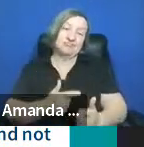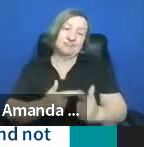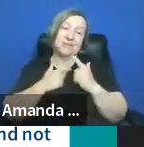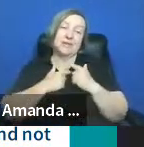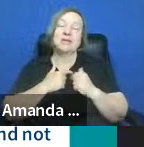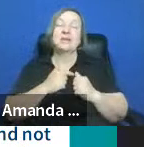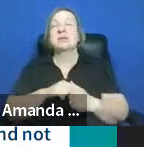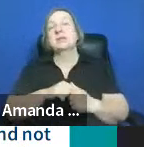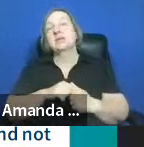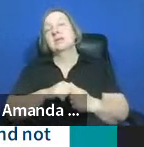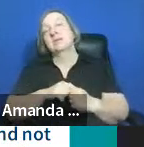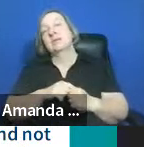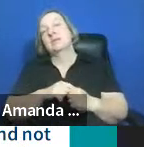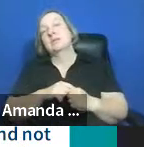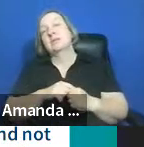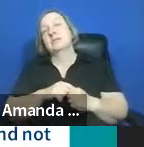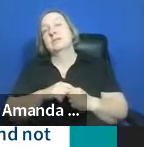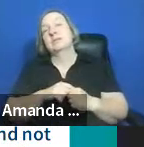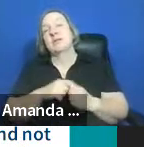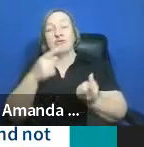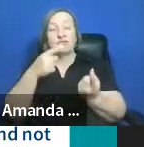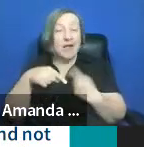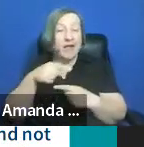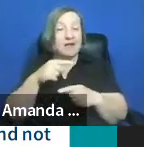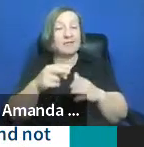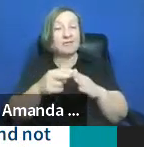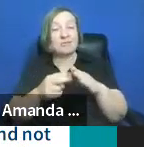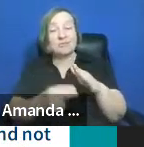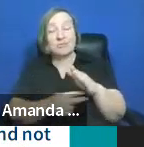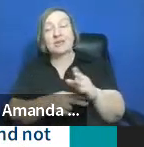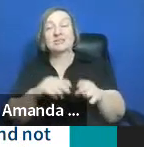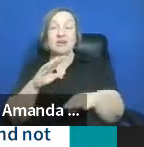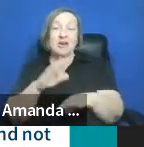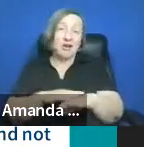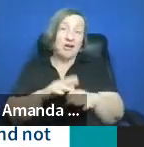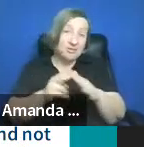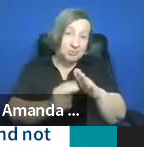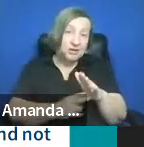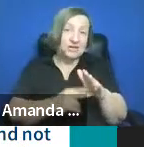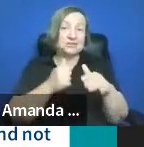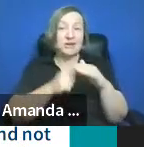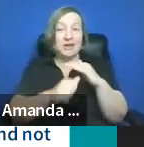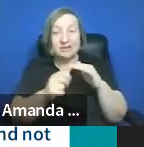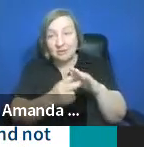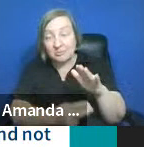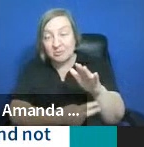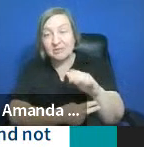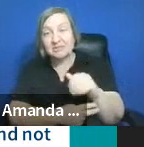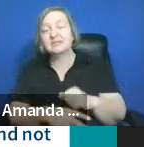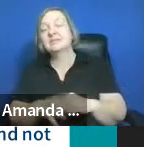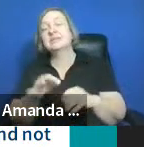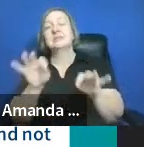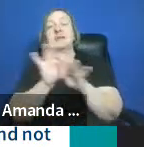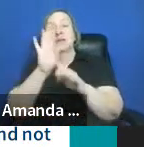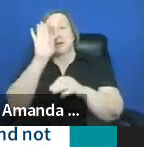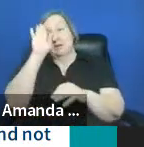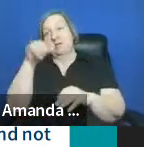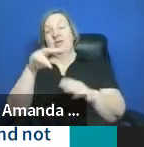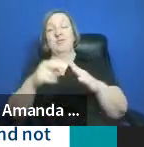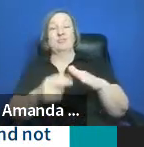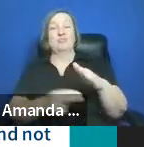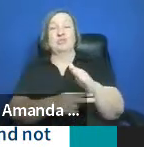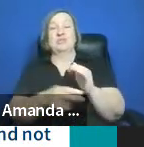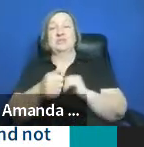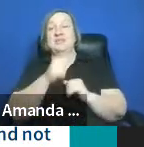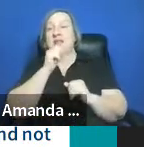around it and on it and under it. It's also worth noting that the bridge itself is not just the main